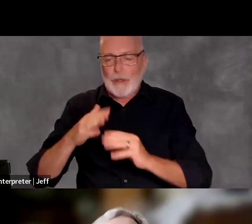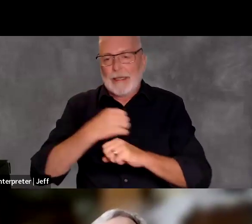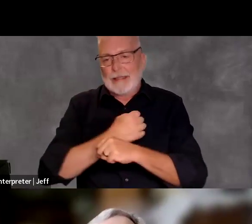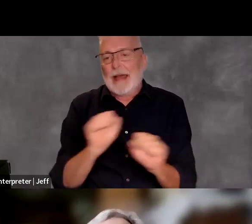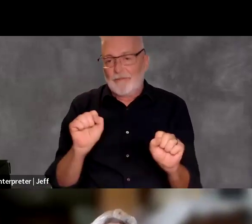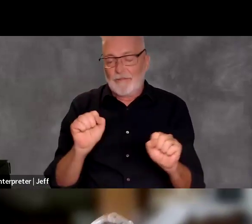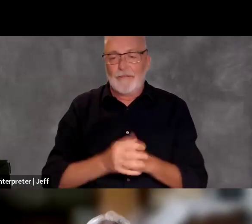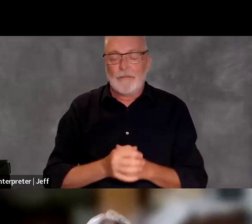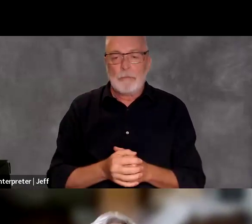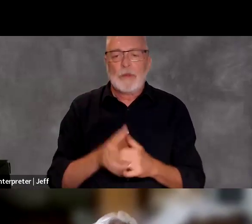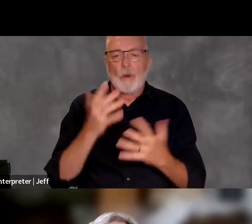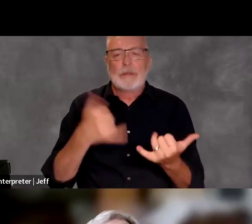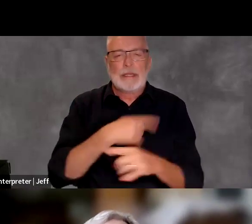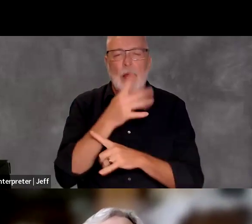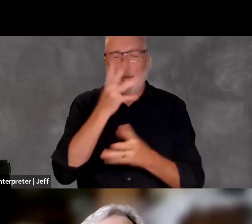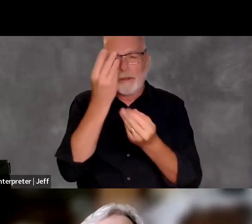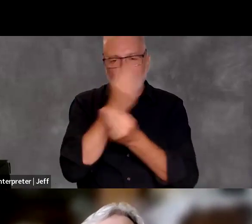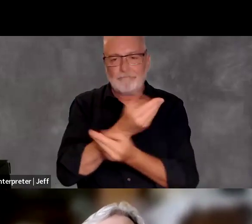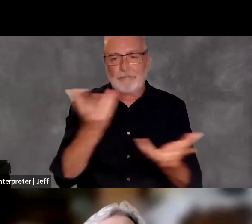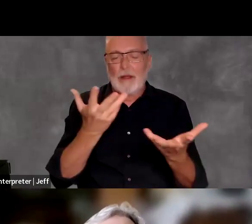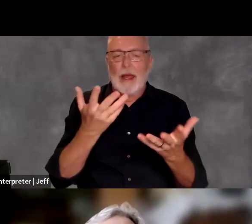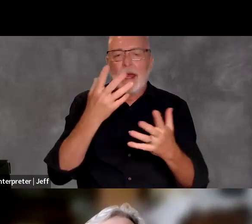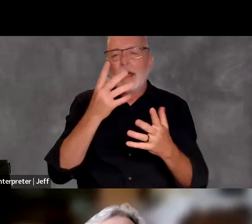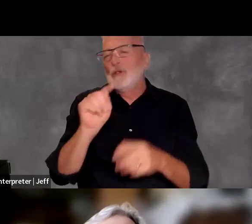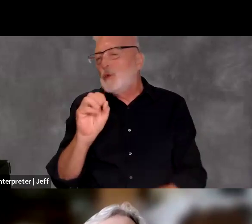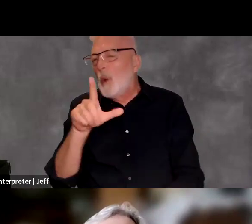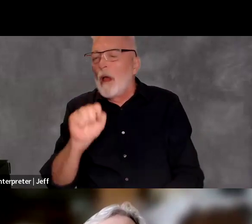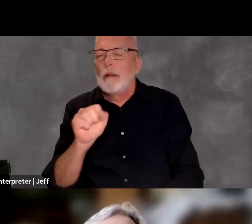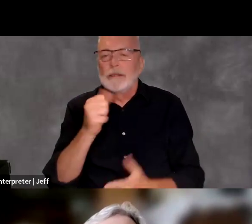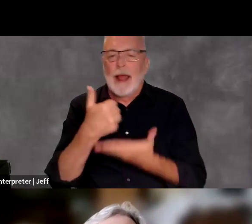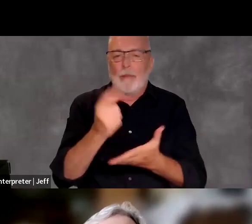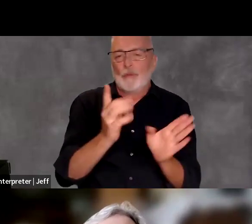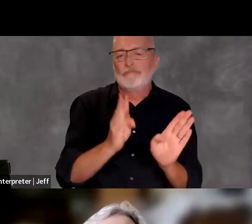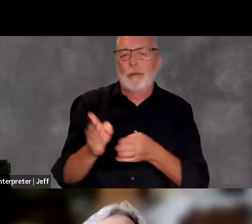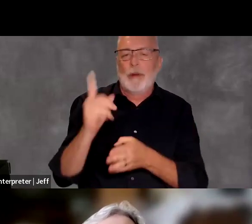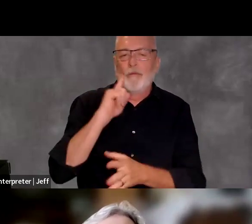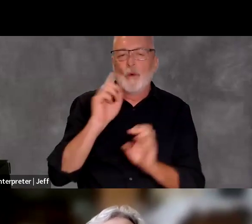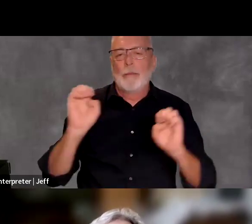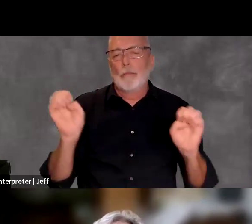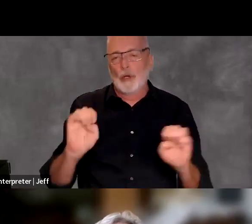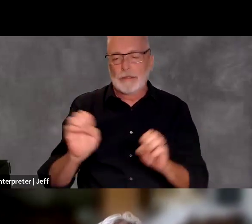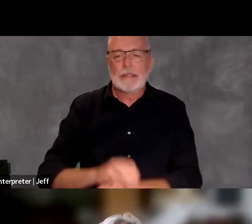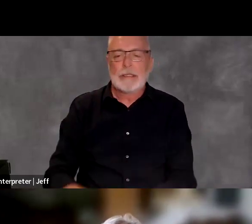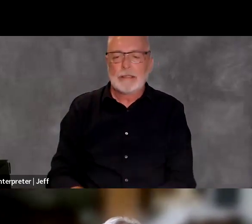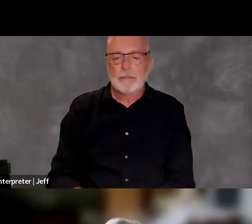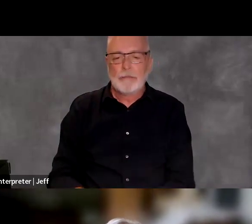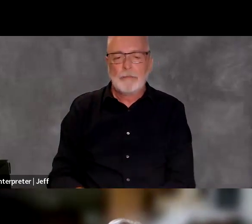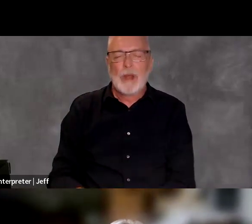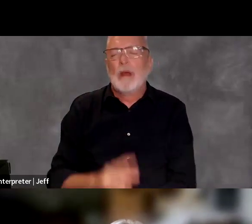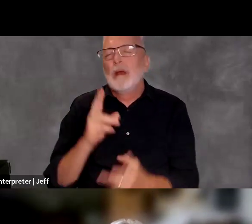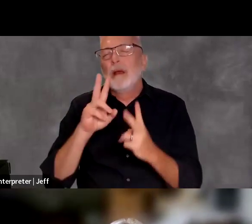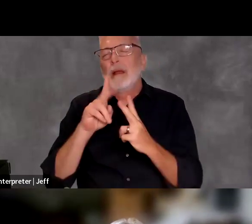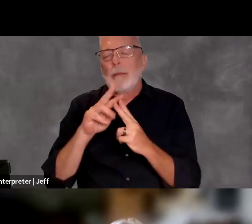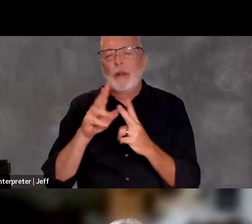provide some information and tools to help all of us really be more prepared for emergencies as they occur. Just a couple